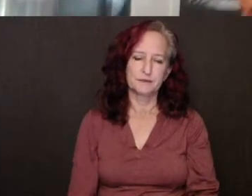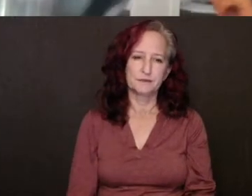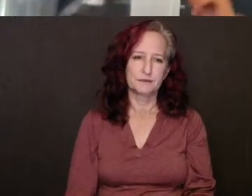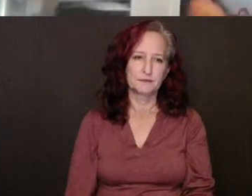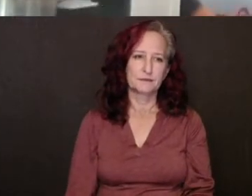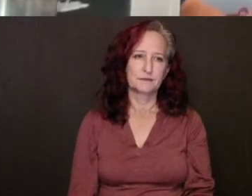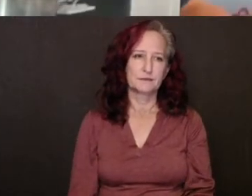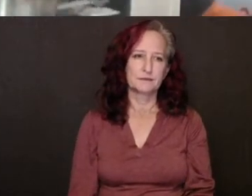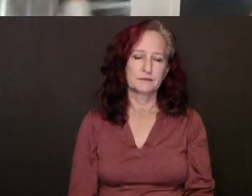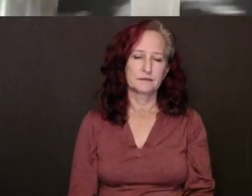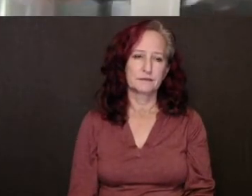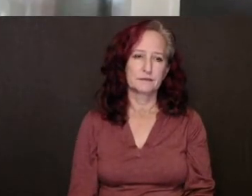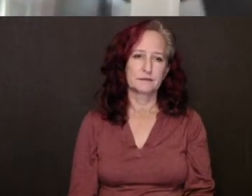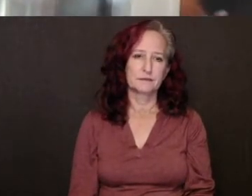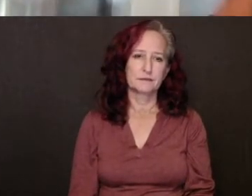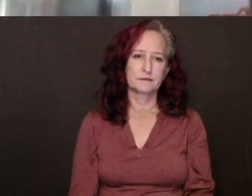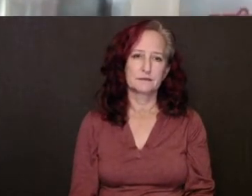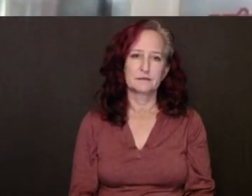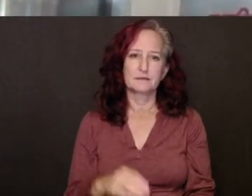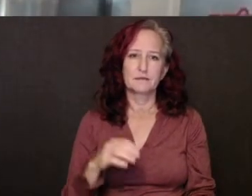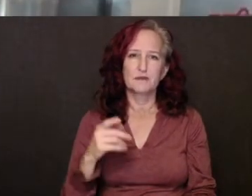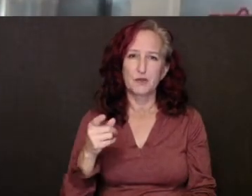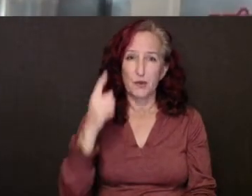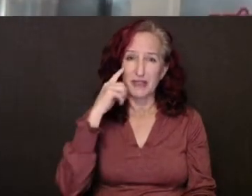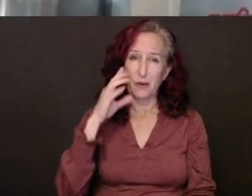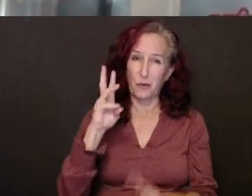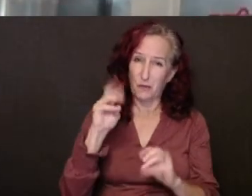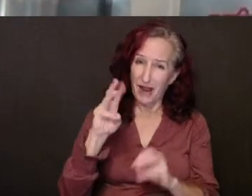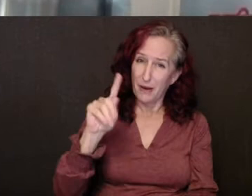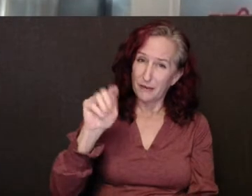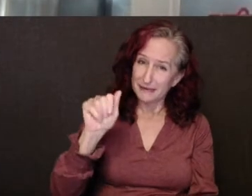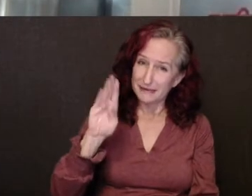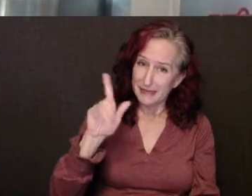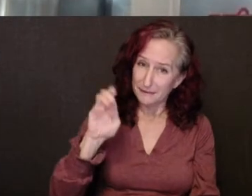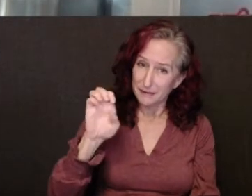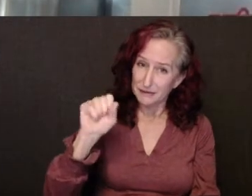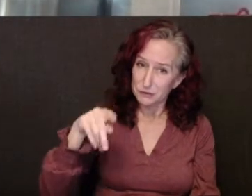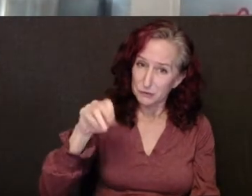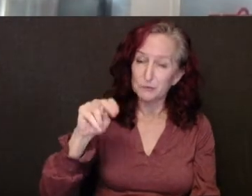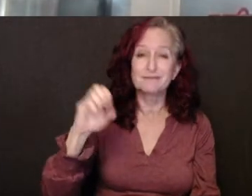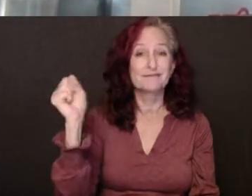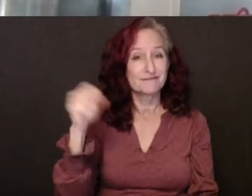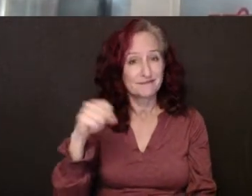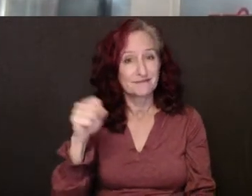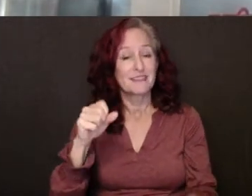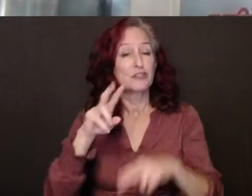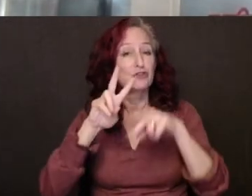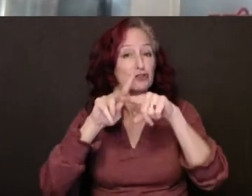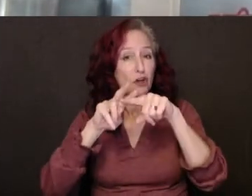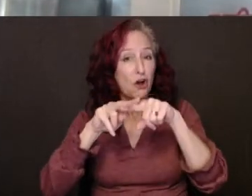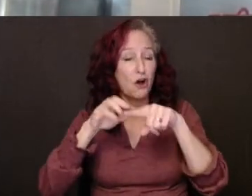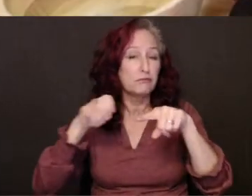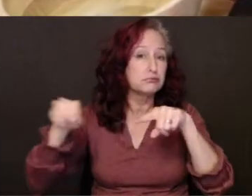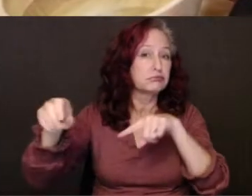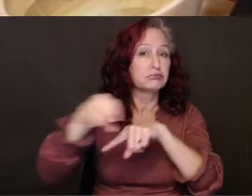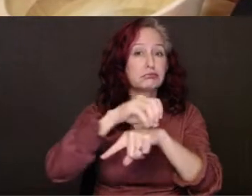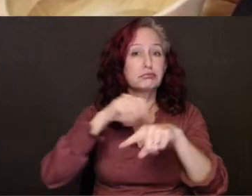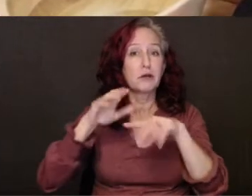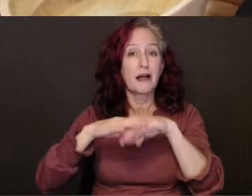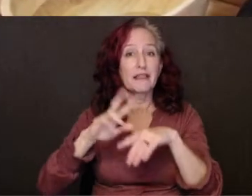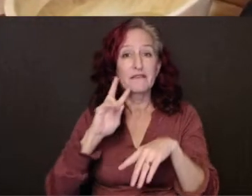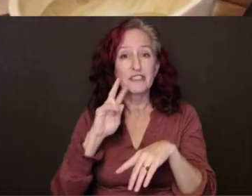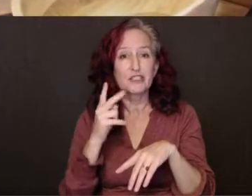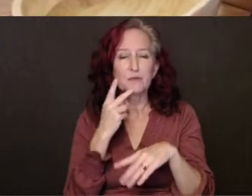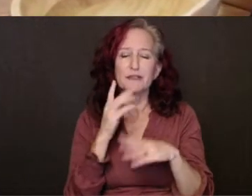okay? Hang on really quick. I'm going to sprinkle, we'll say, a good tablespoon of salt, okay, on